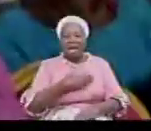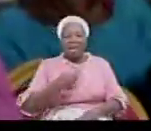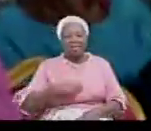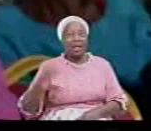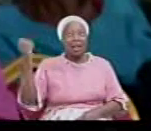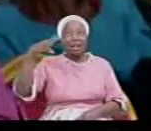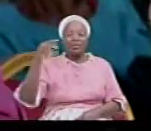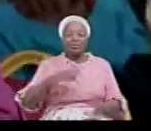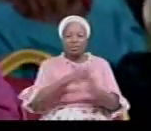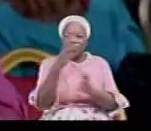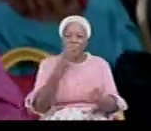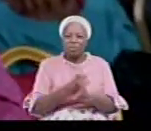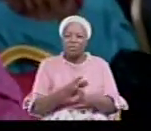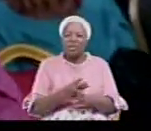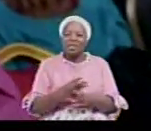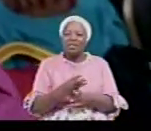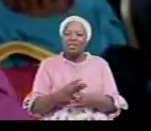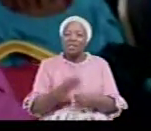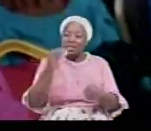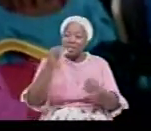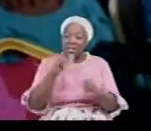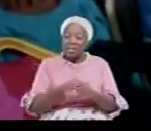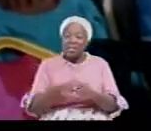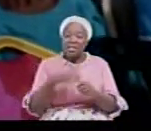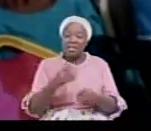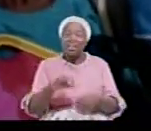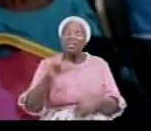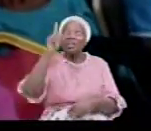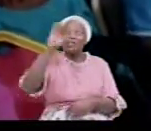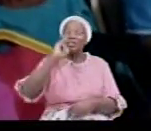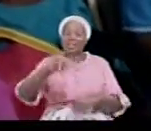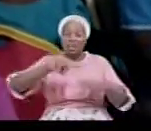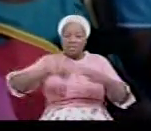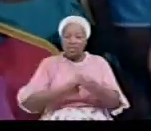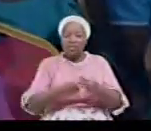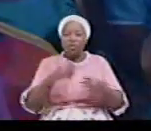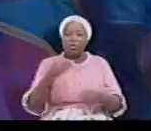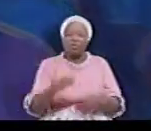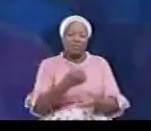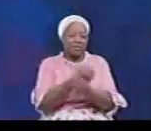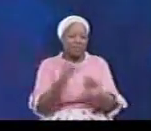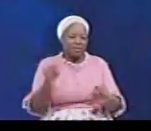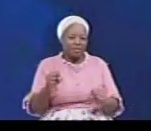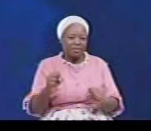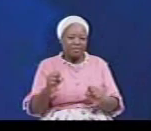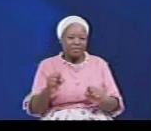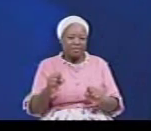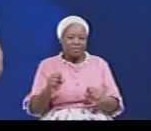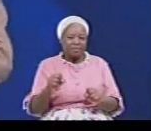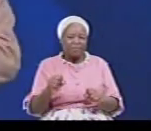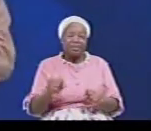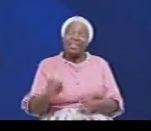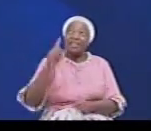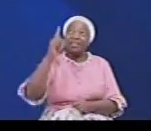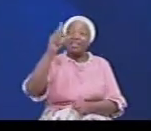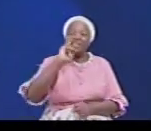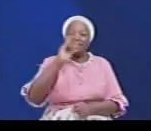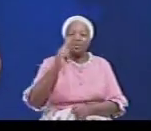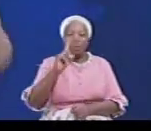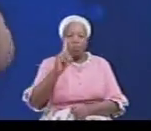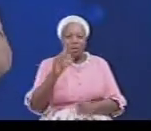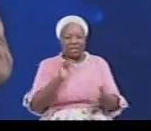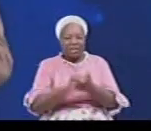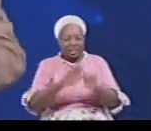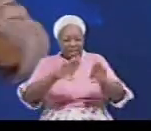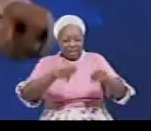world. Is the originator of salvation. Is the one that gives the